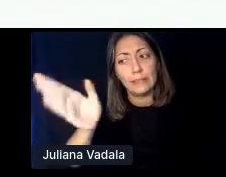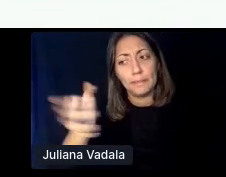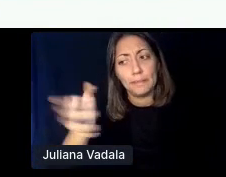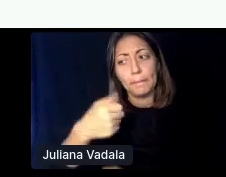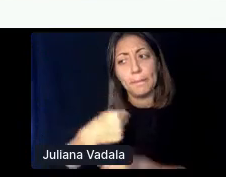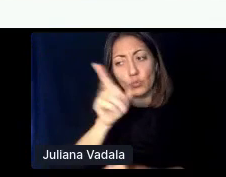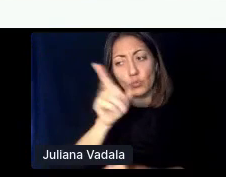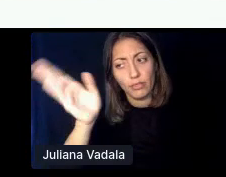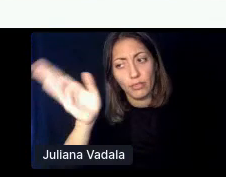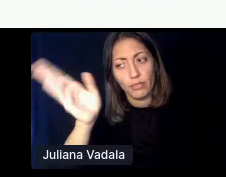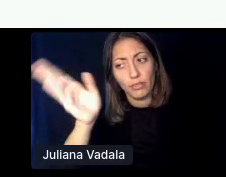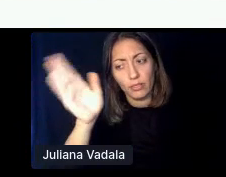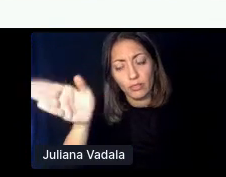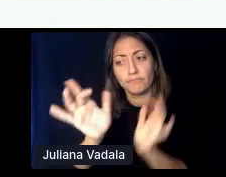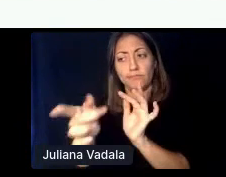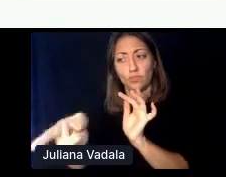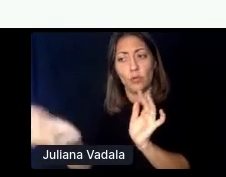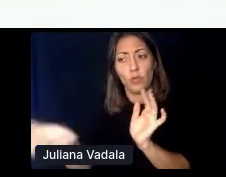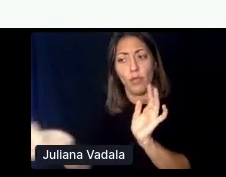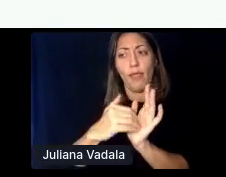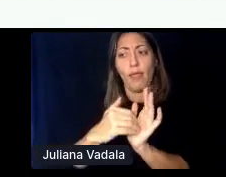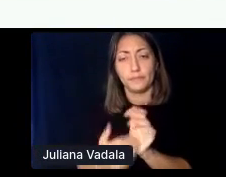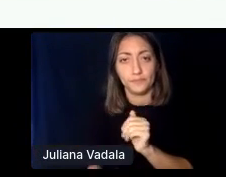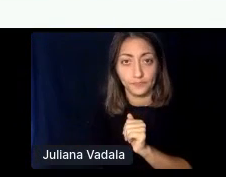please submit your answer.